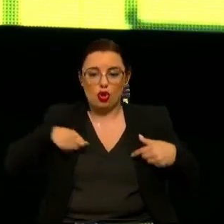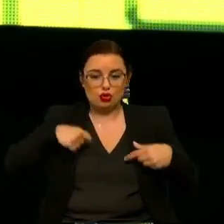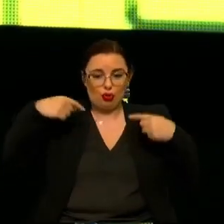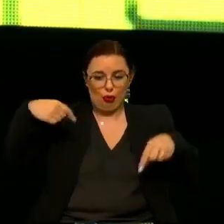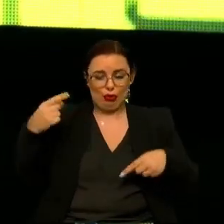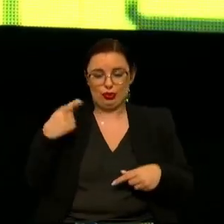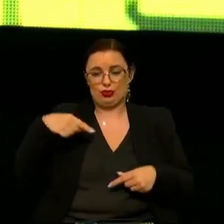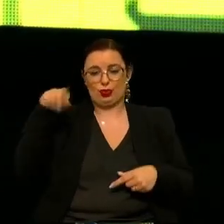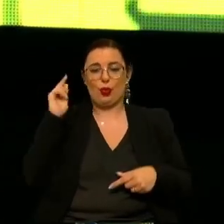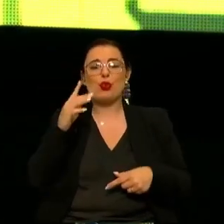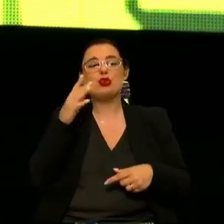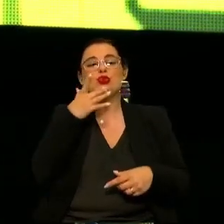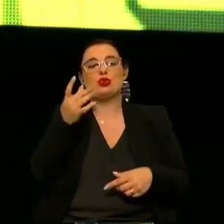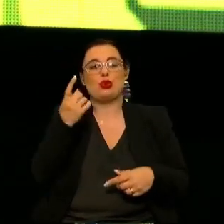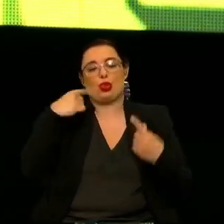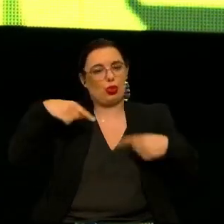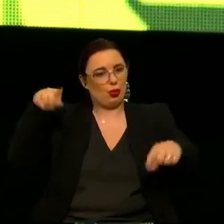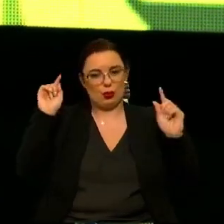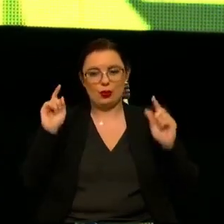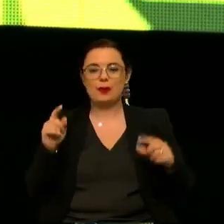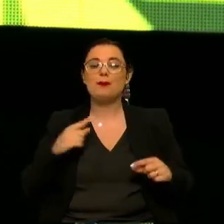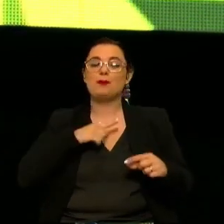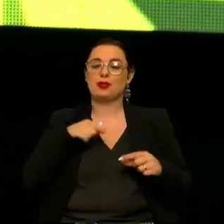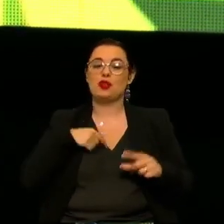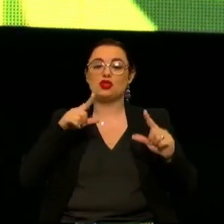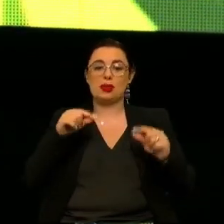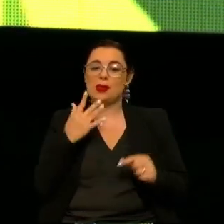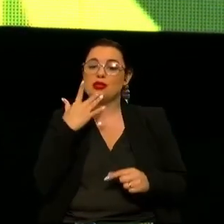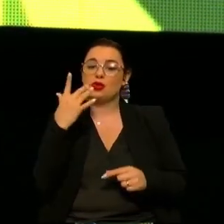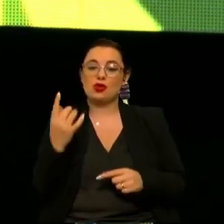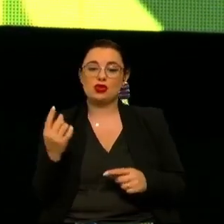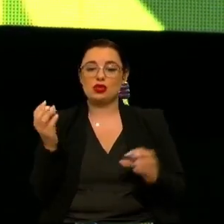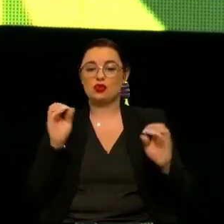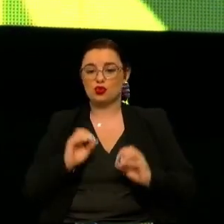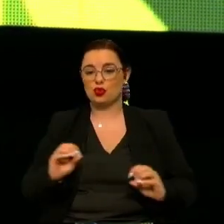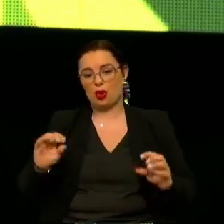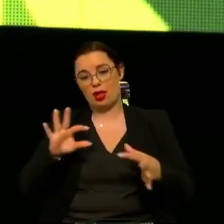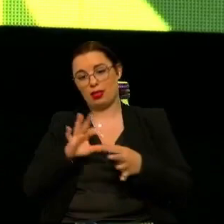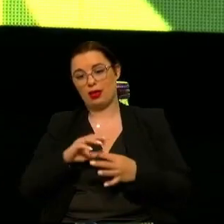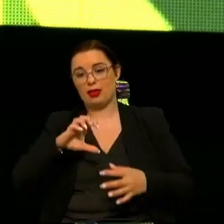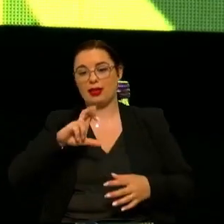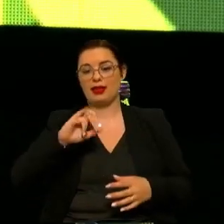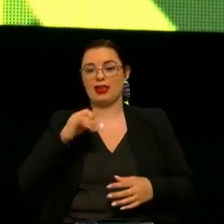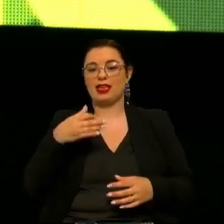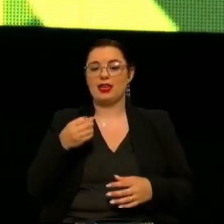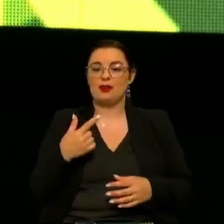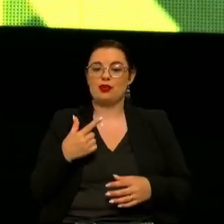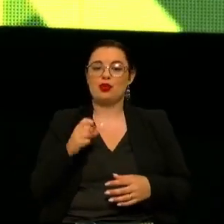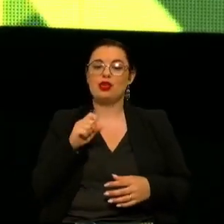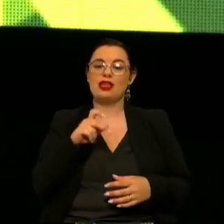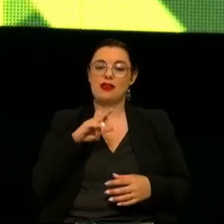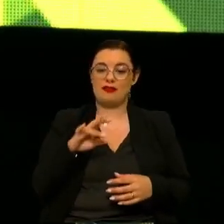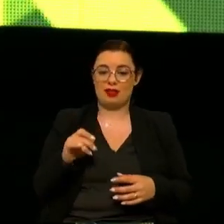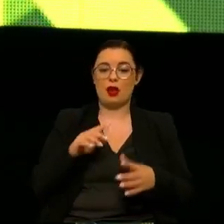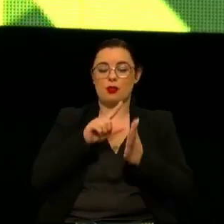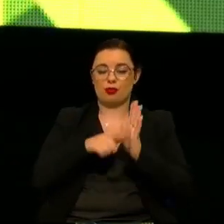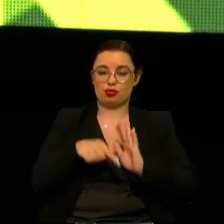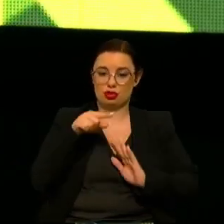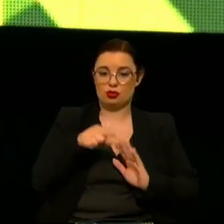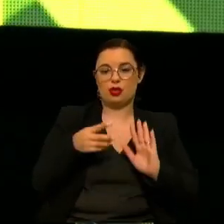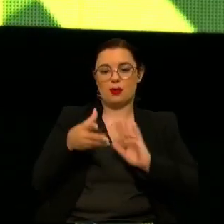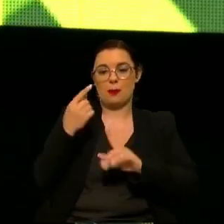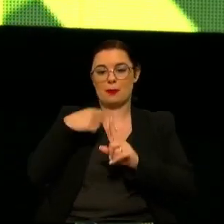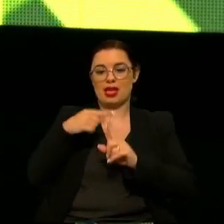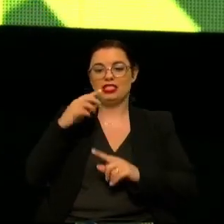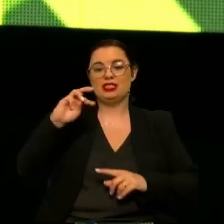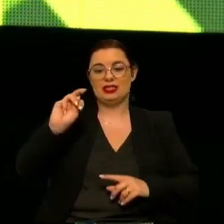the different member states. We're not alone doing this. And we're not alone either in the field of cryptography, because